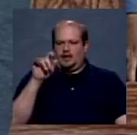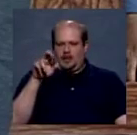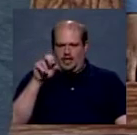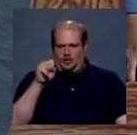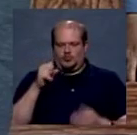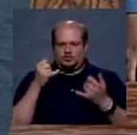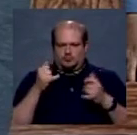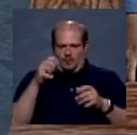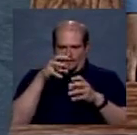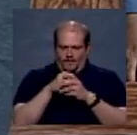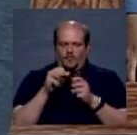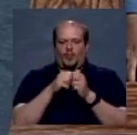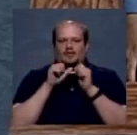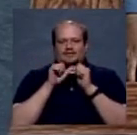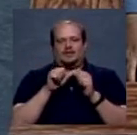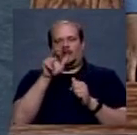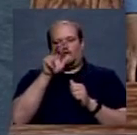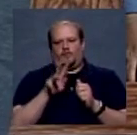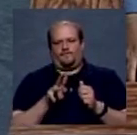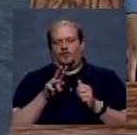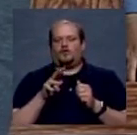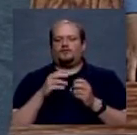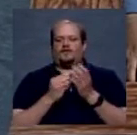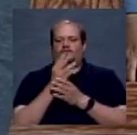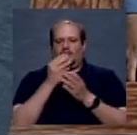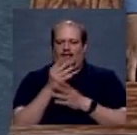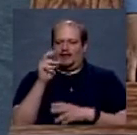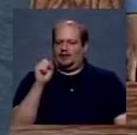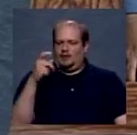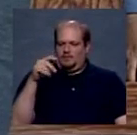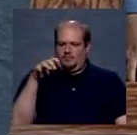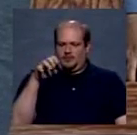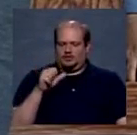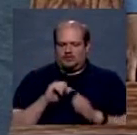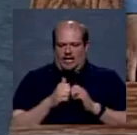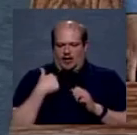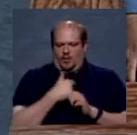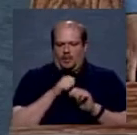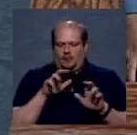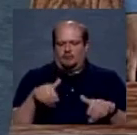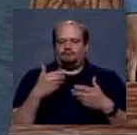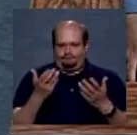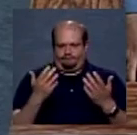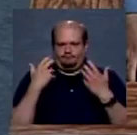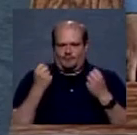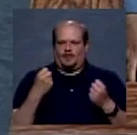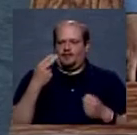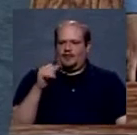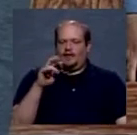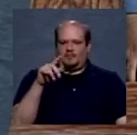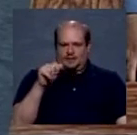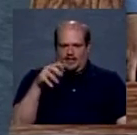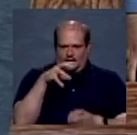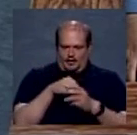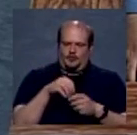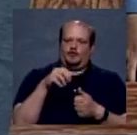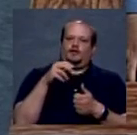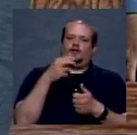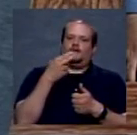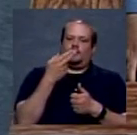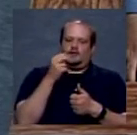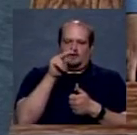of the world's plant species and what each of us can do to provide them with healthy habitat. Pollinators include the honeybee, native